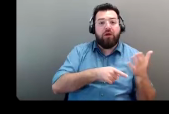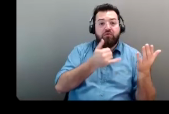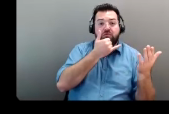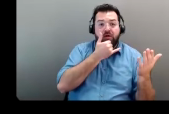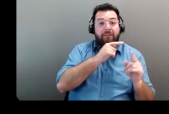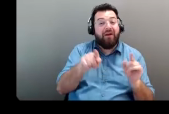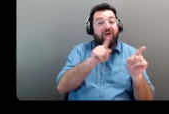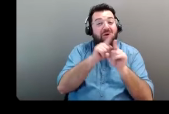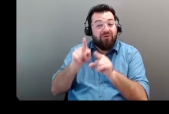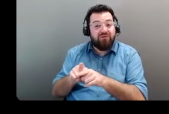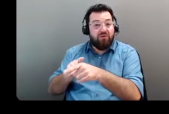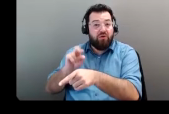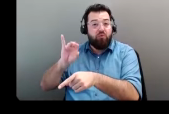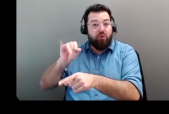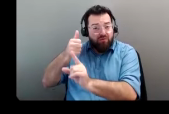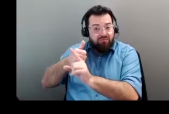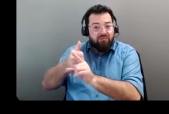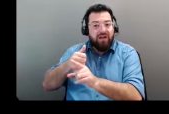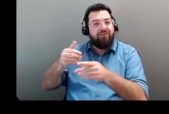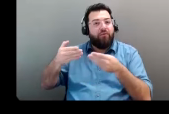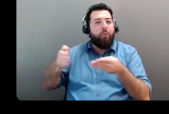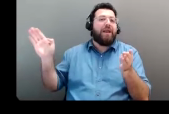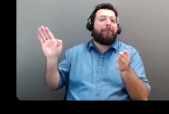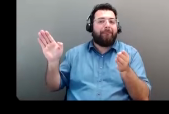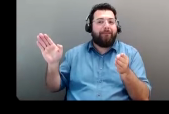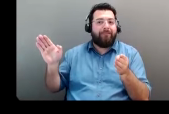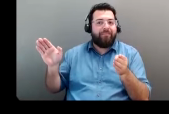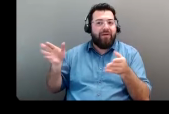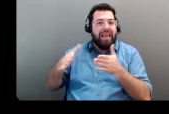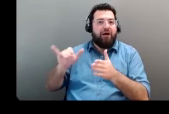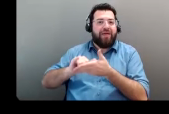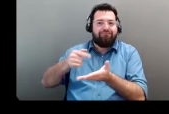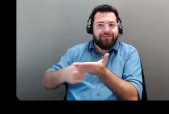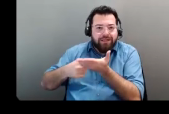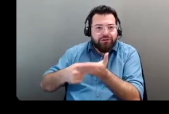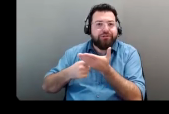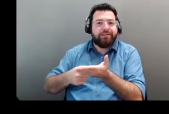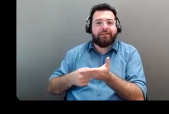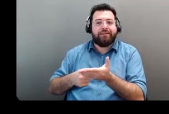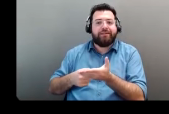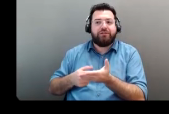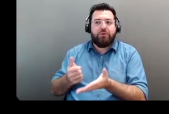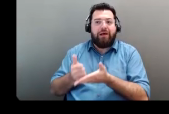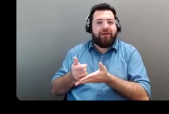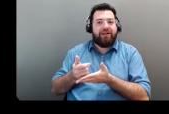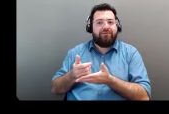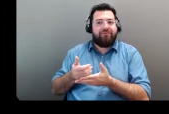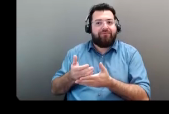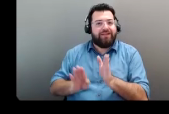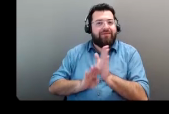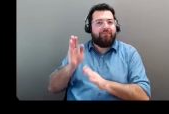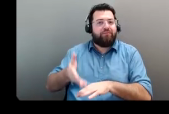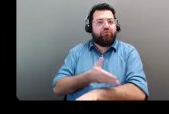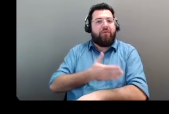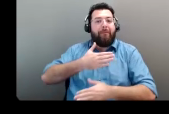opened that door to have that communication and further um, to further my growth as well in the